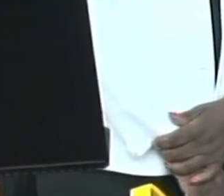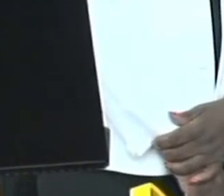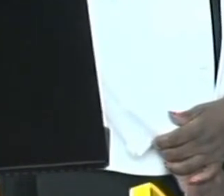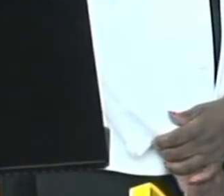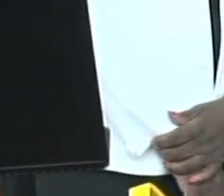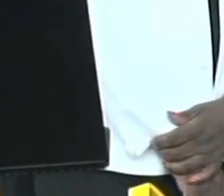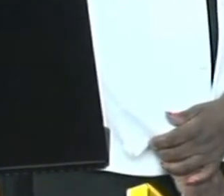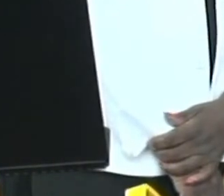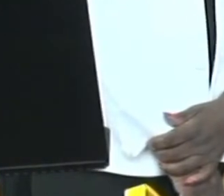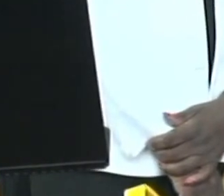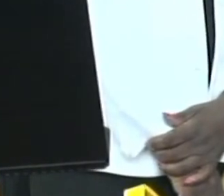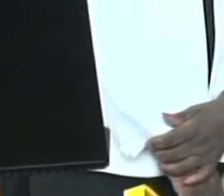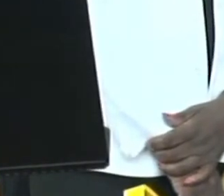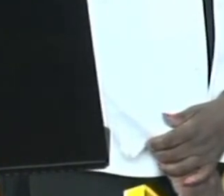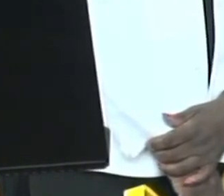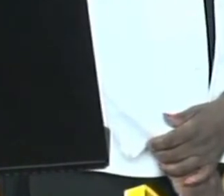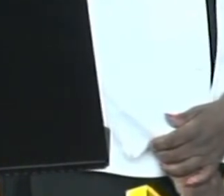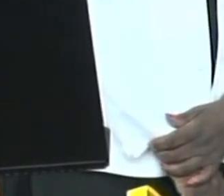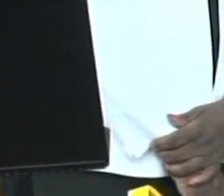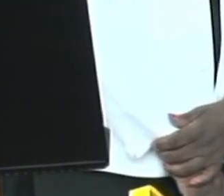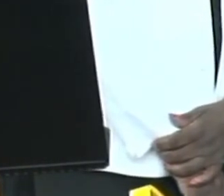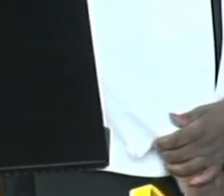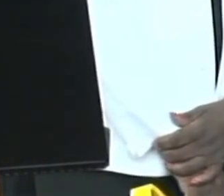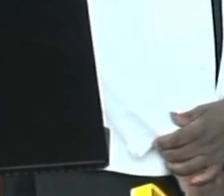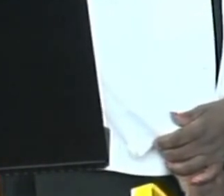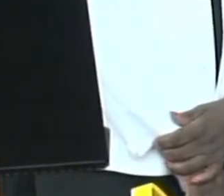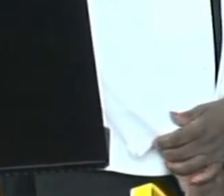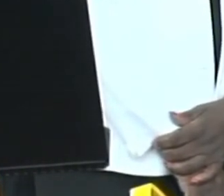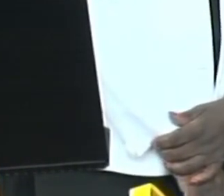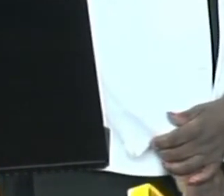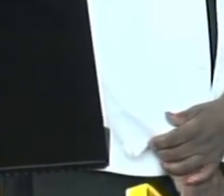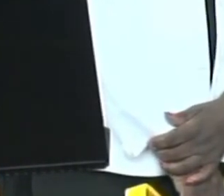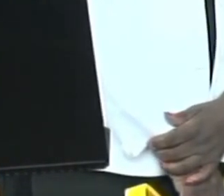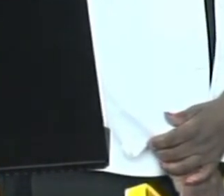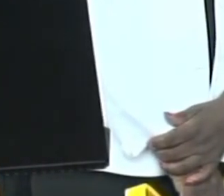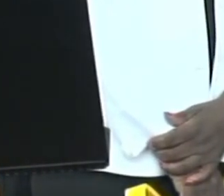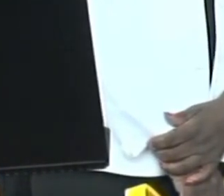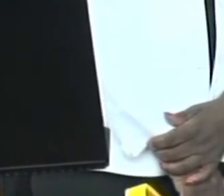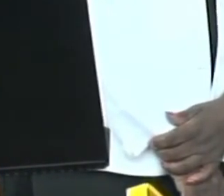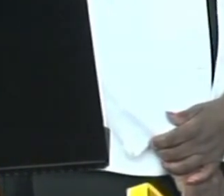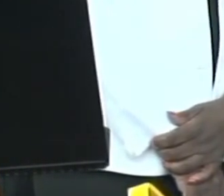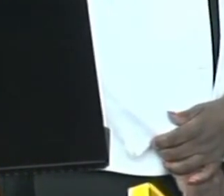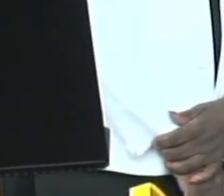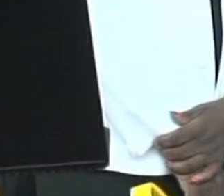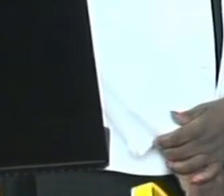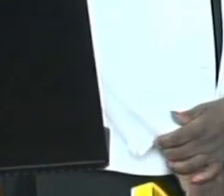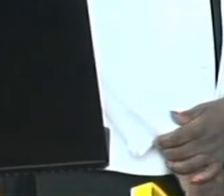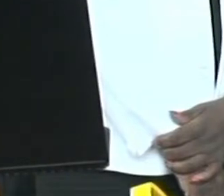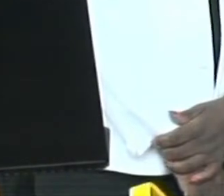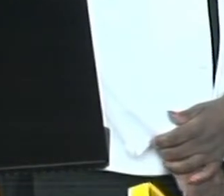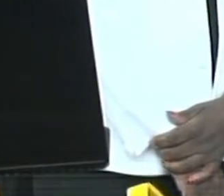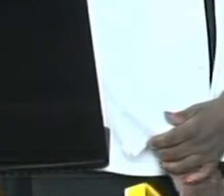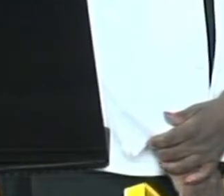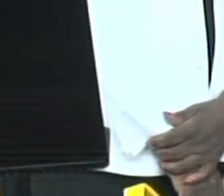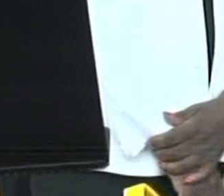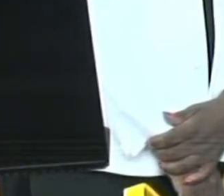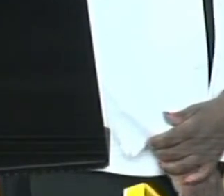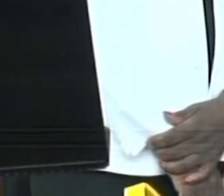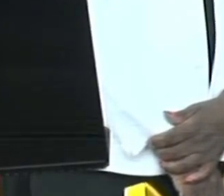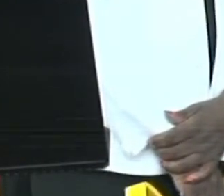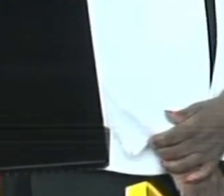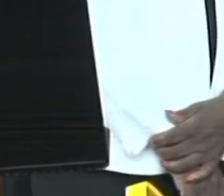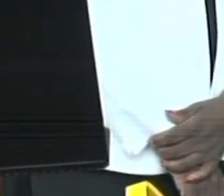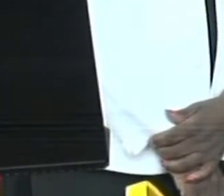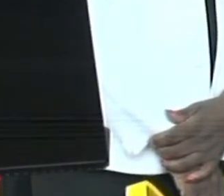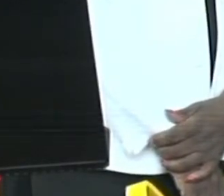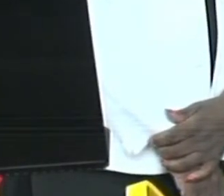letting us see this new day where we can just lift up our hearts to you, lift up our voices and our hands as